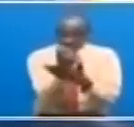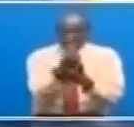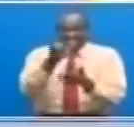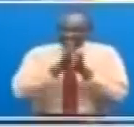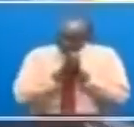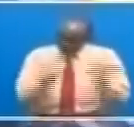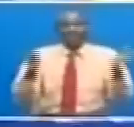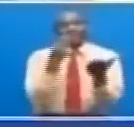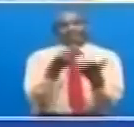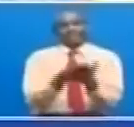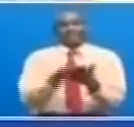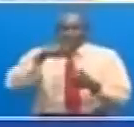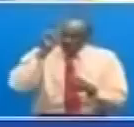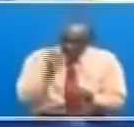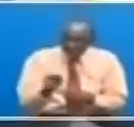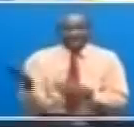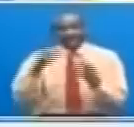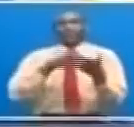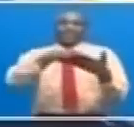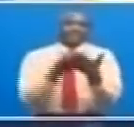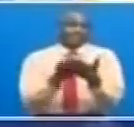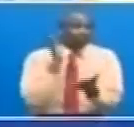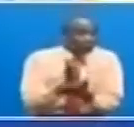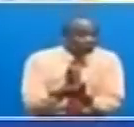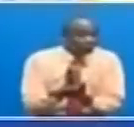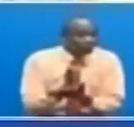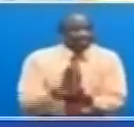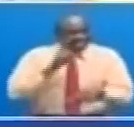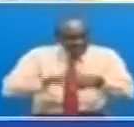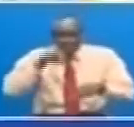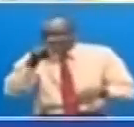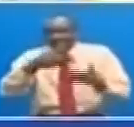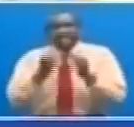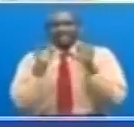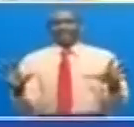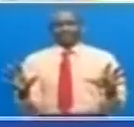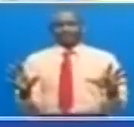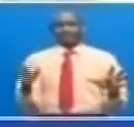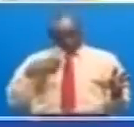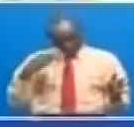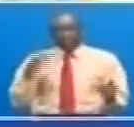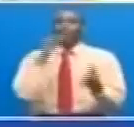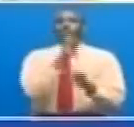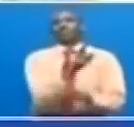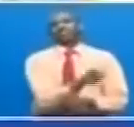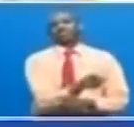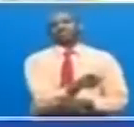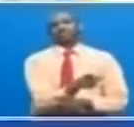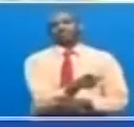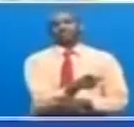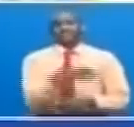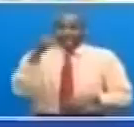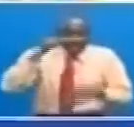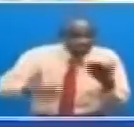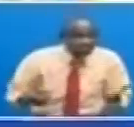public money, they should be able to come back with a receipt. So when I don't see that receipt, I report it. The next